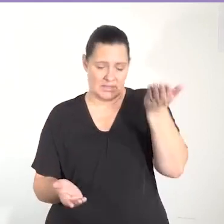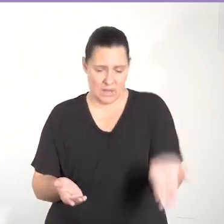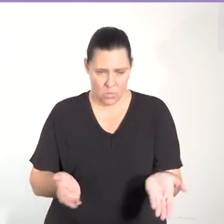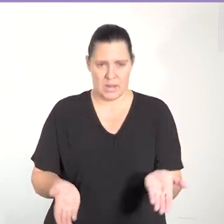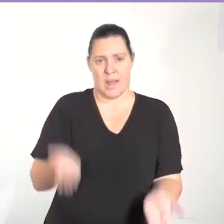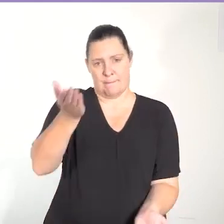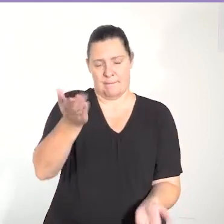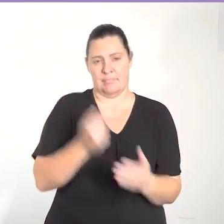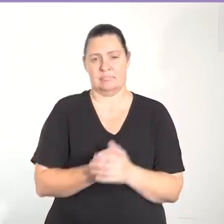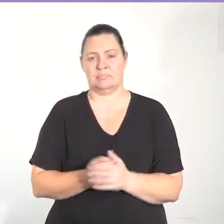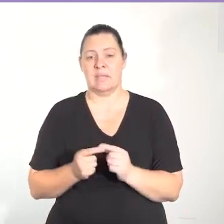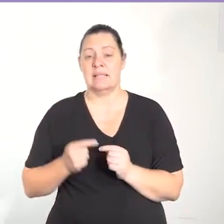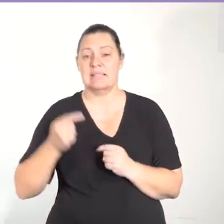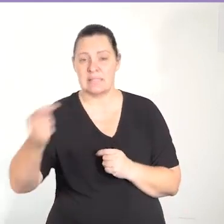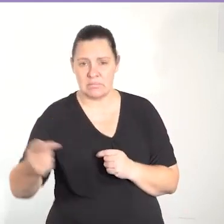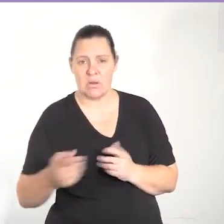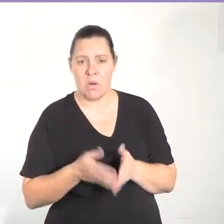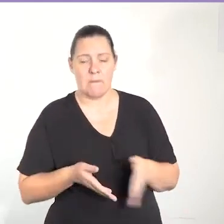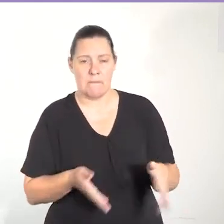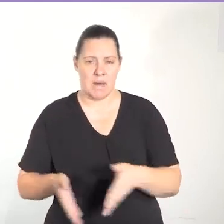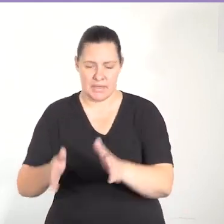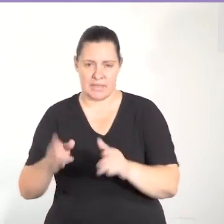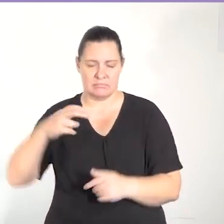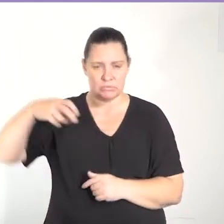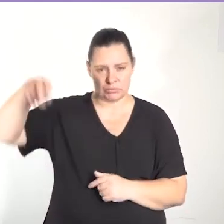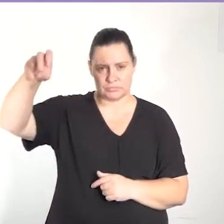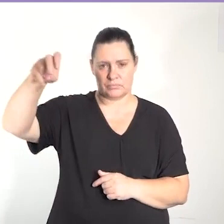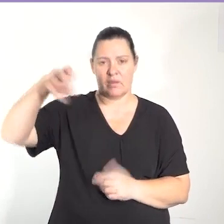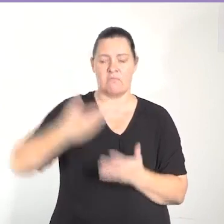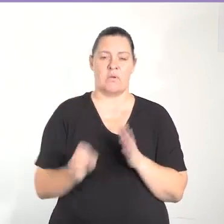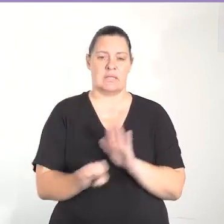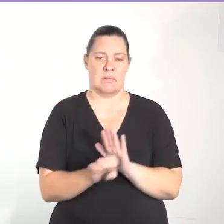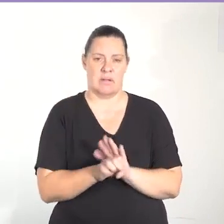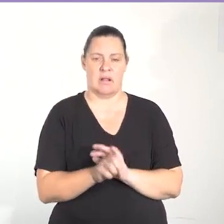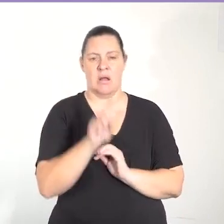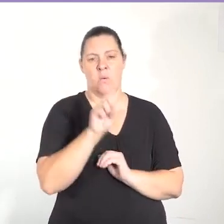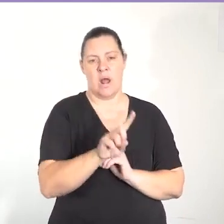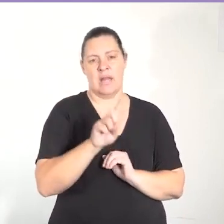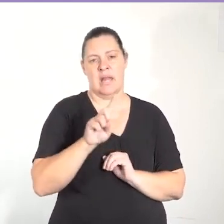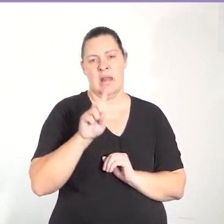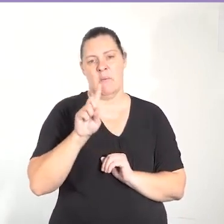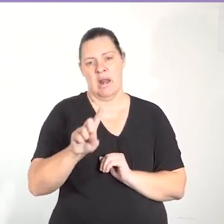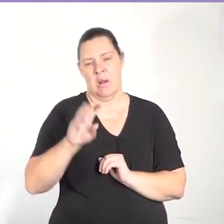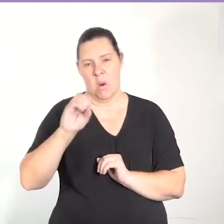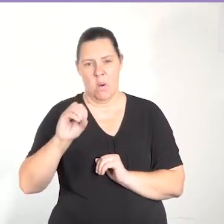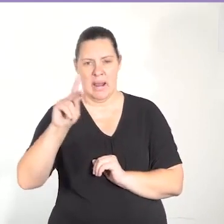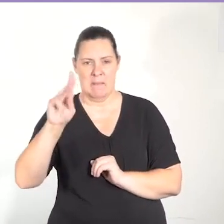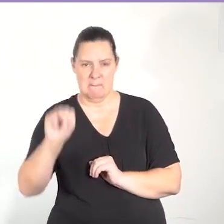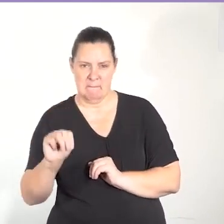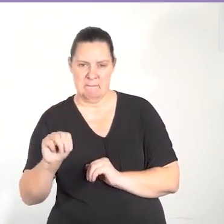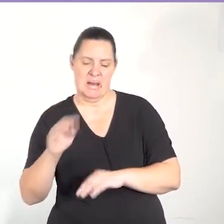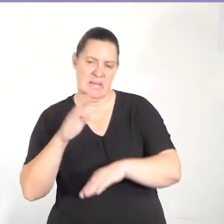or vice versa. Distance, the length of a path or route traveled, for example, 110